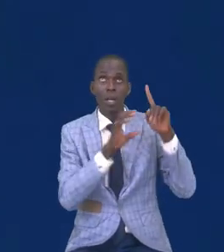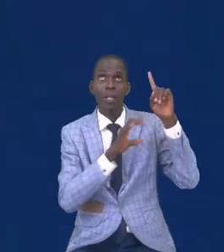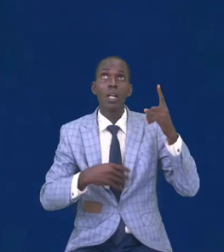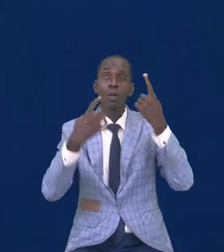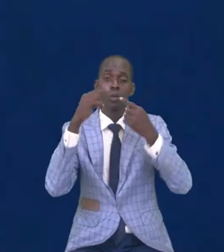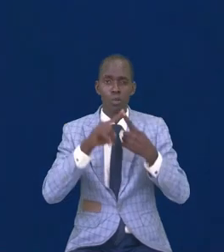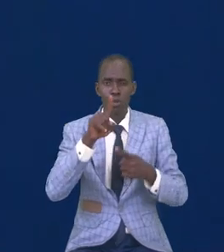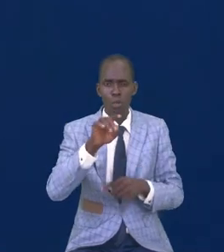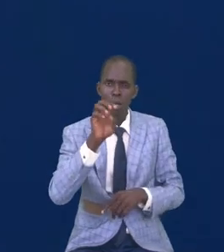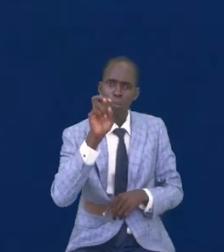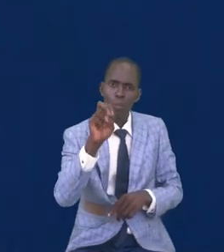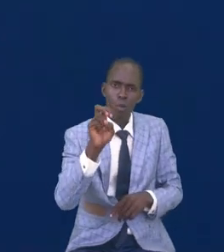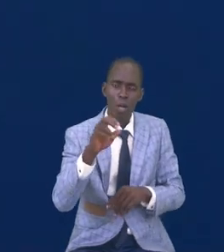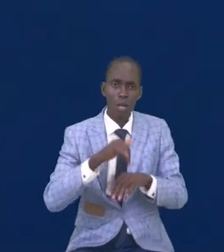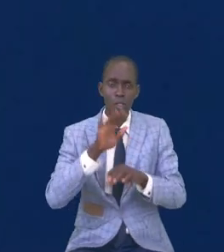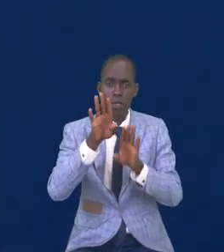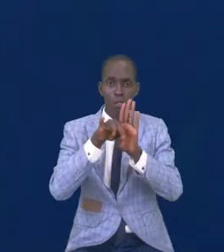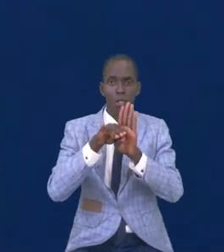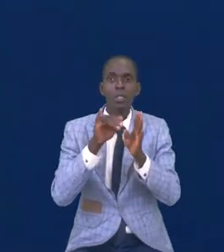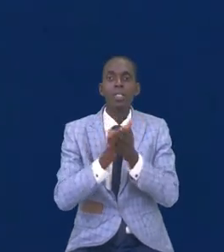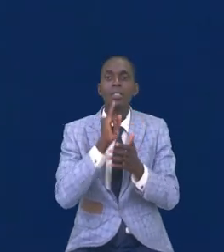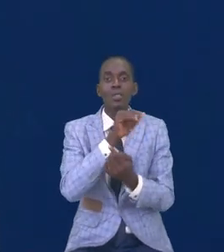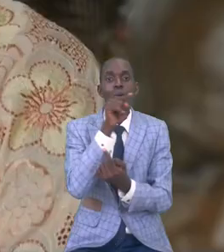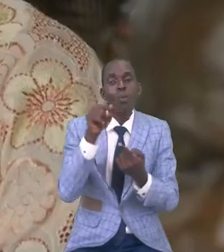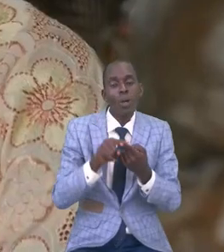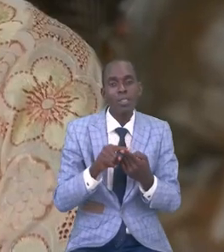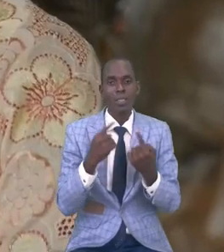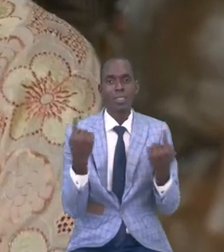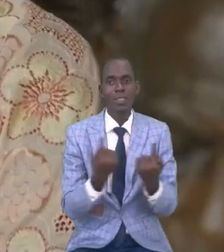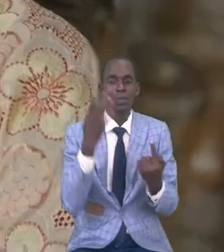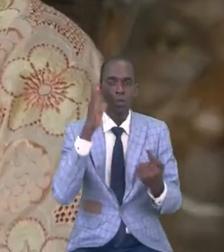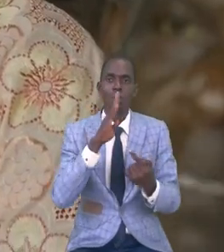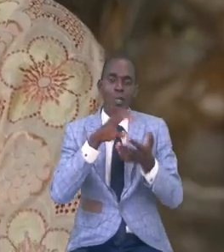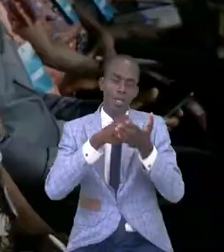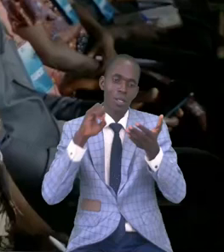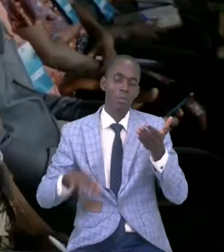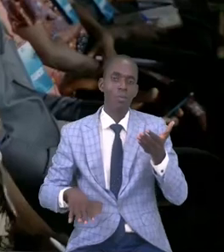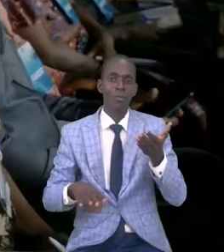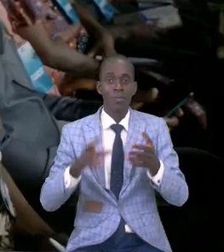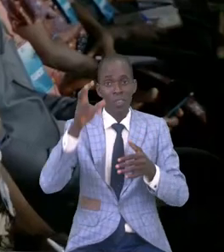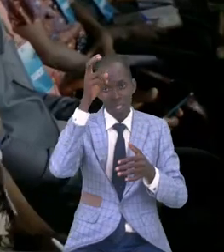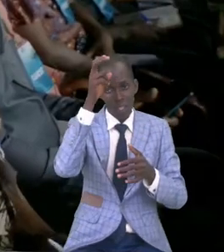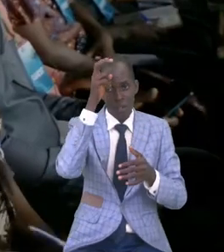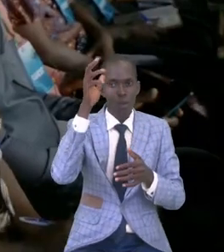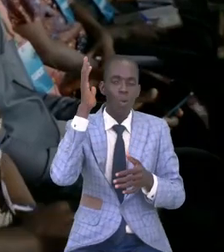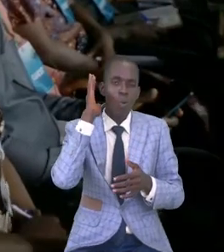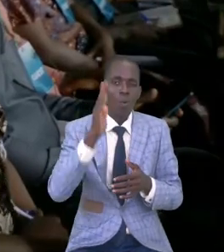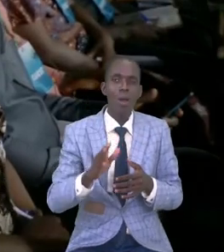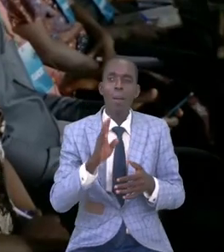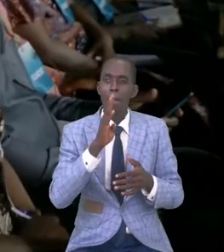door, that's when sin will be removed. Satan will be taken away